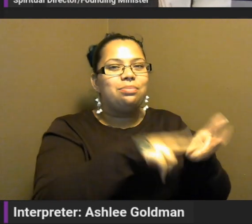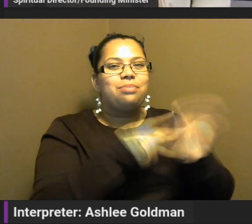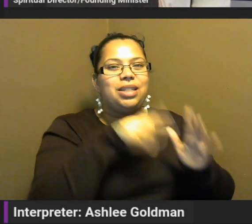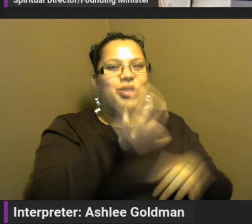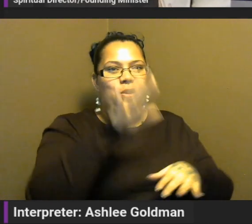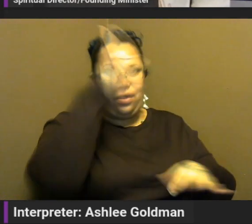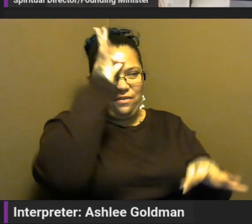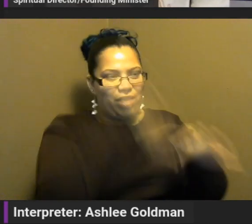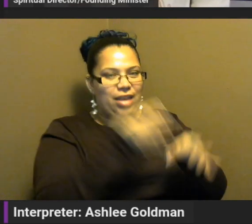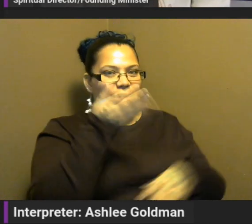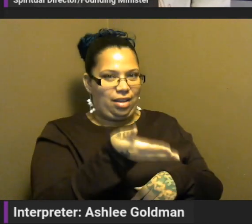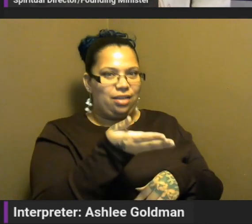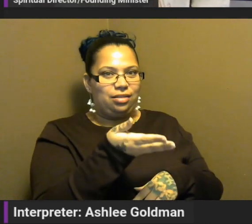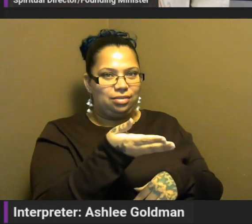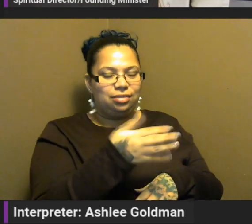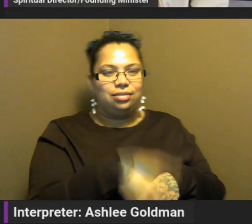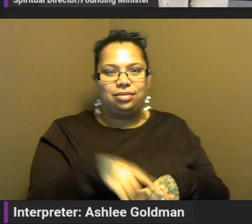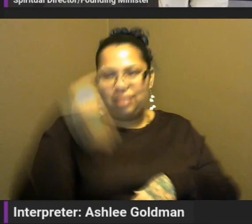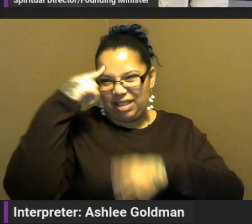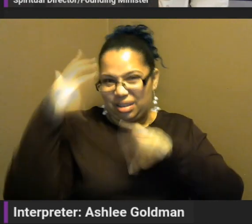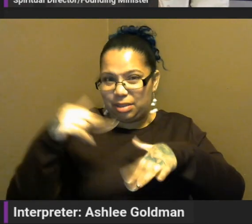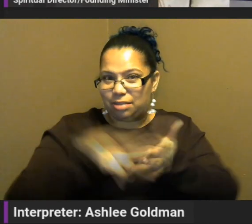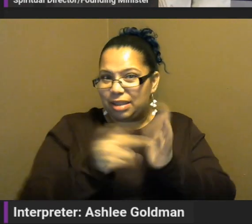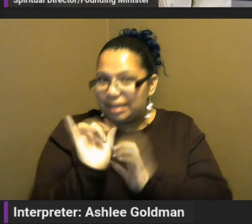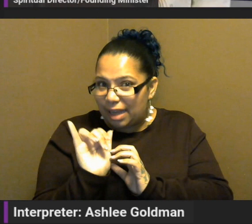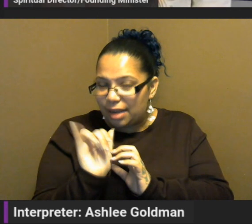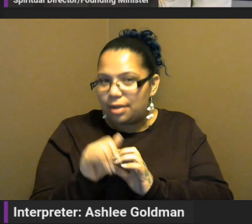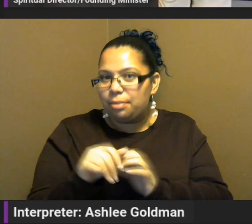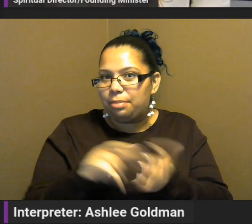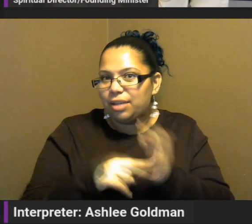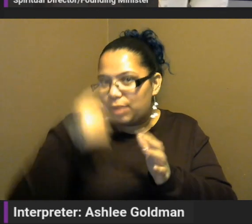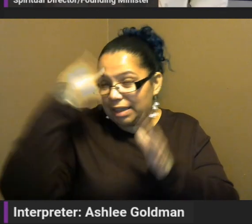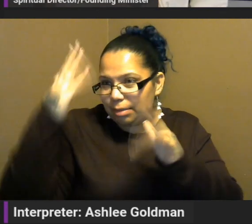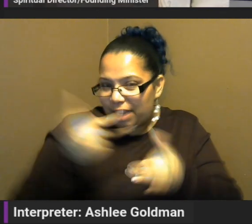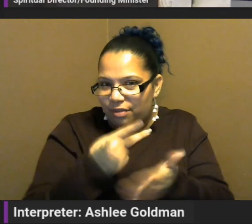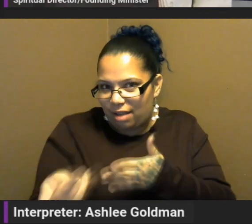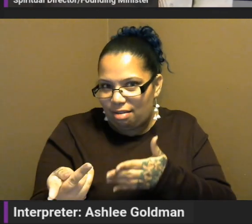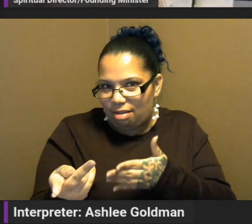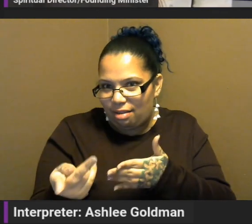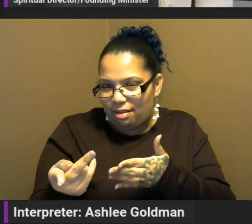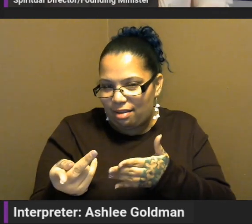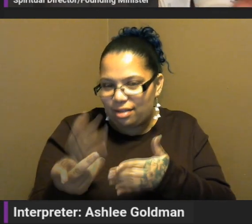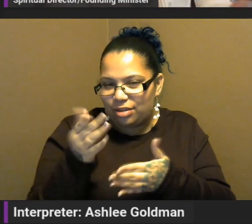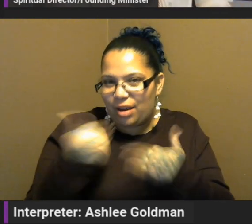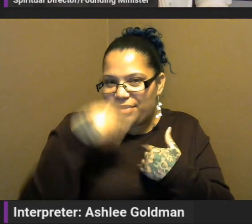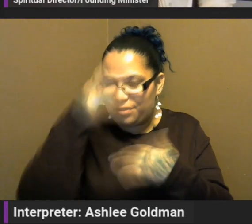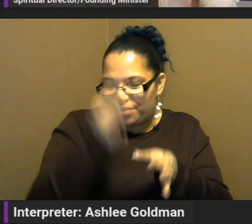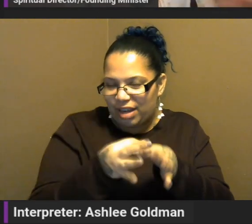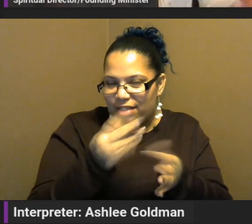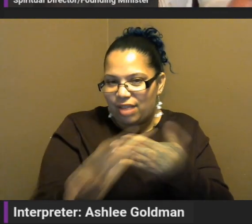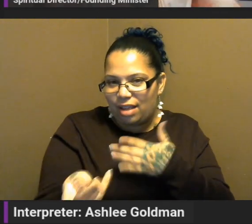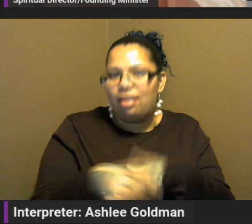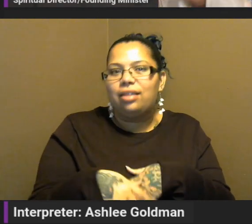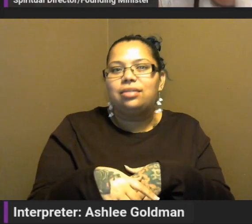it's expectation, that's a synonym. You are expecting failure. You have faith in failure. Abandonment, fear,